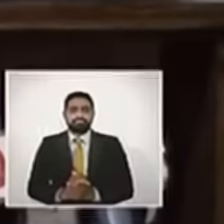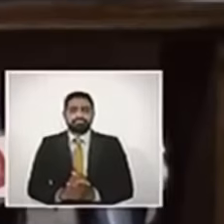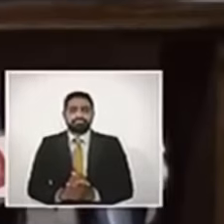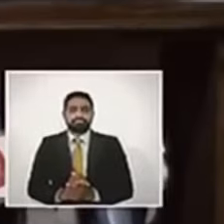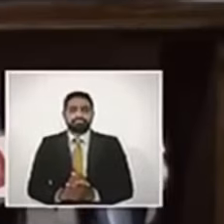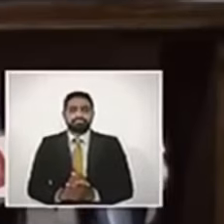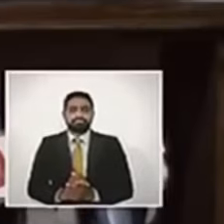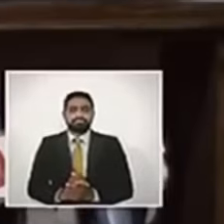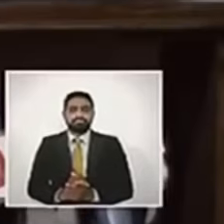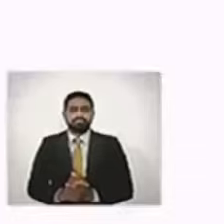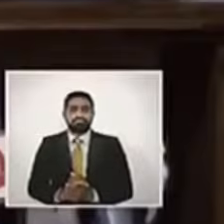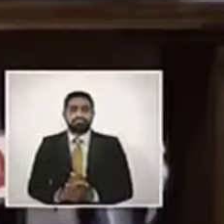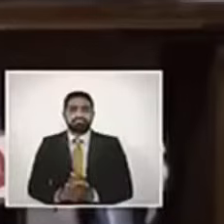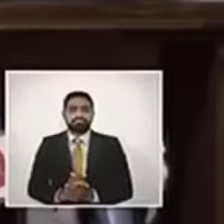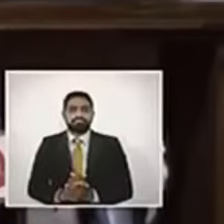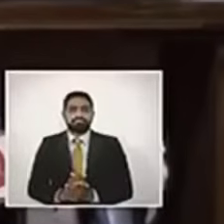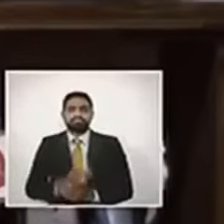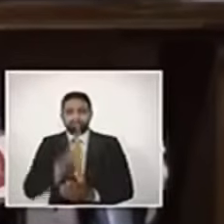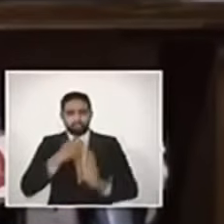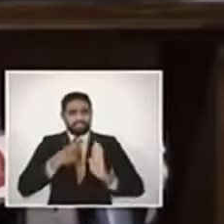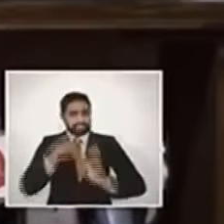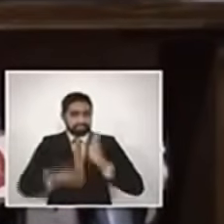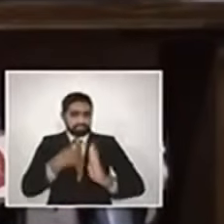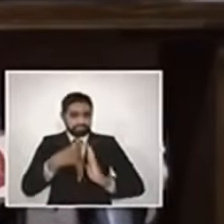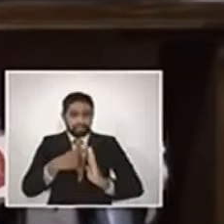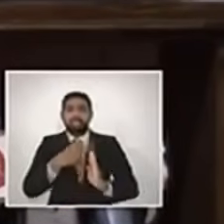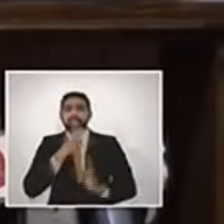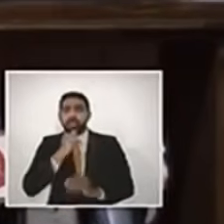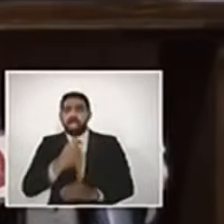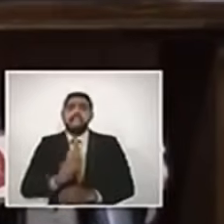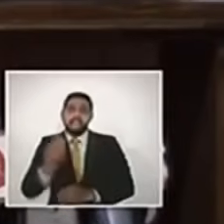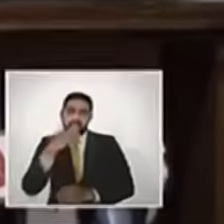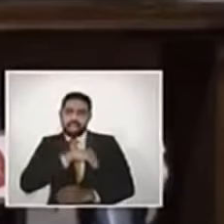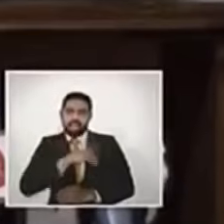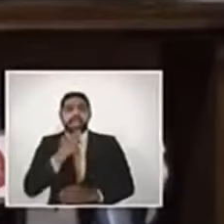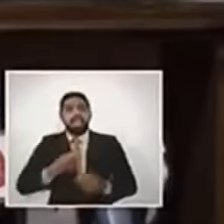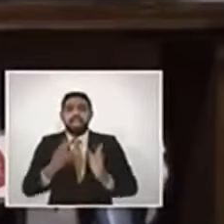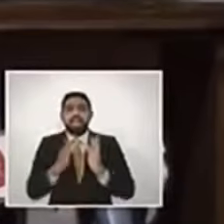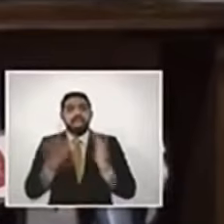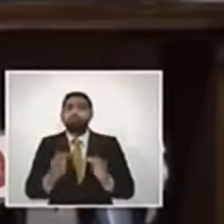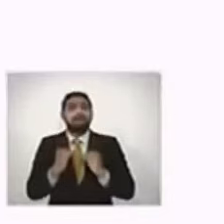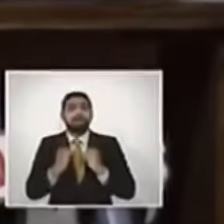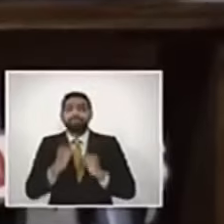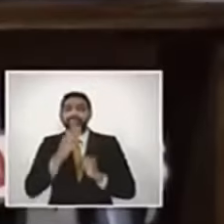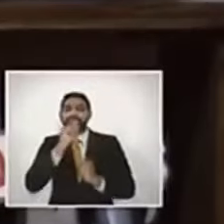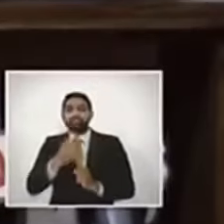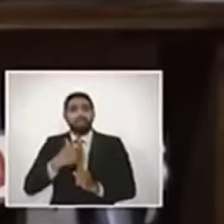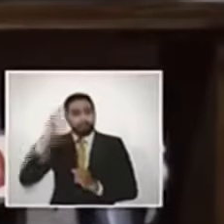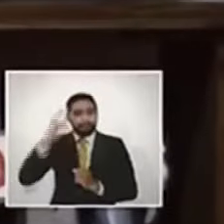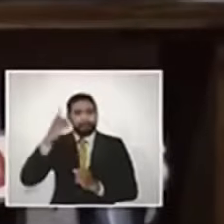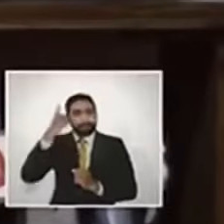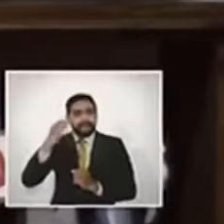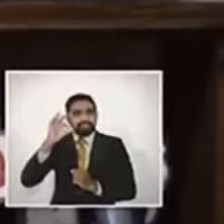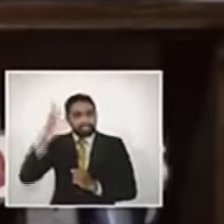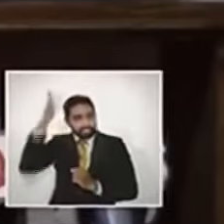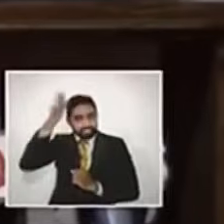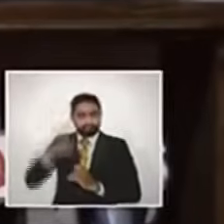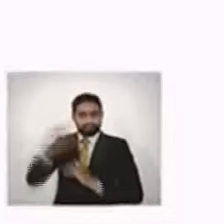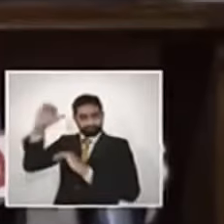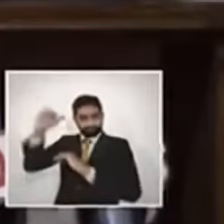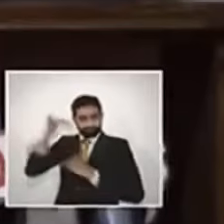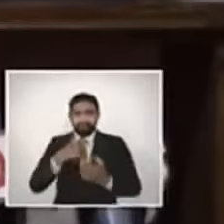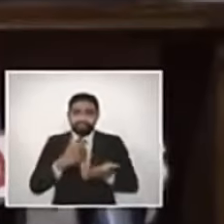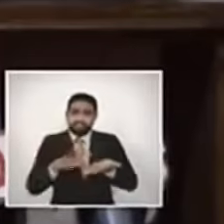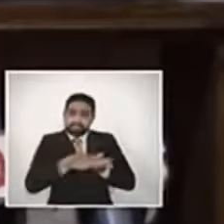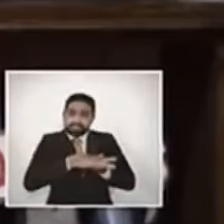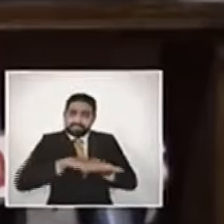As a country, it is profitable for us to import crude oil and refine it rather than importing refined oil. A country like Singapore, which does not have a